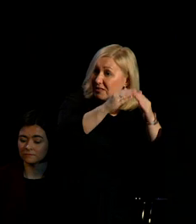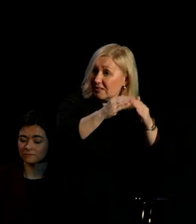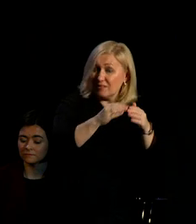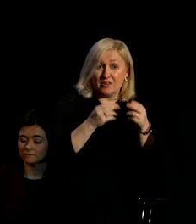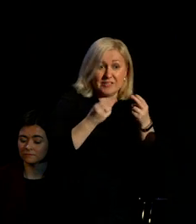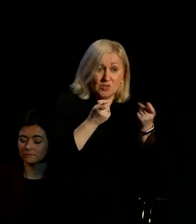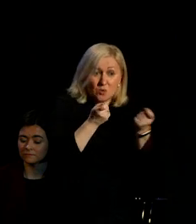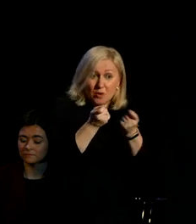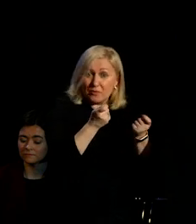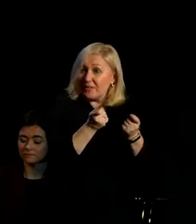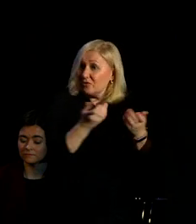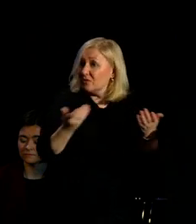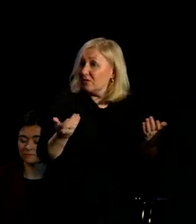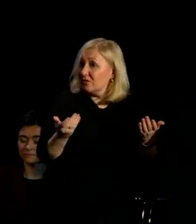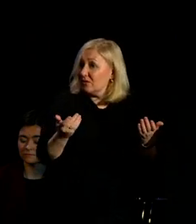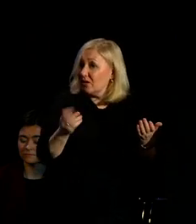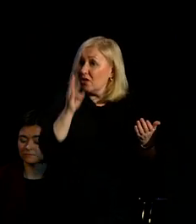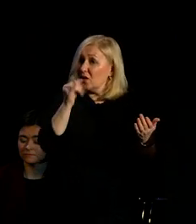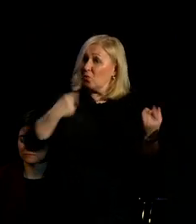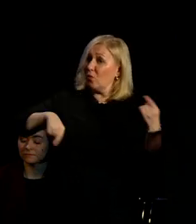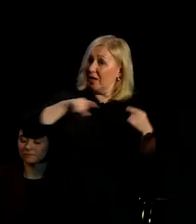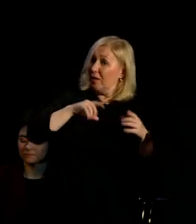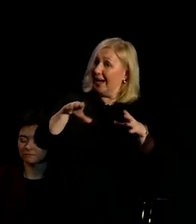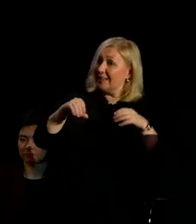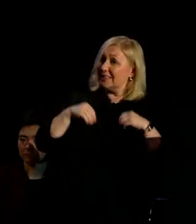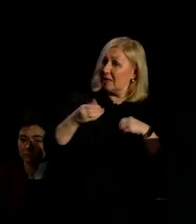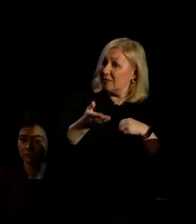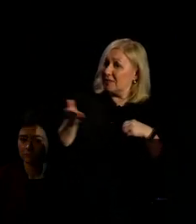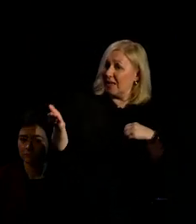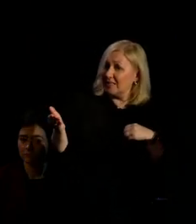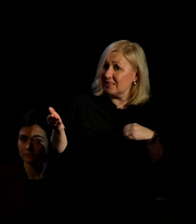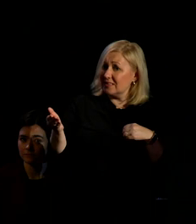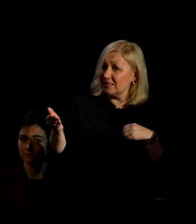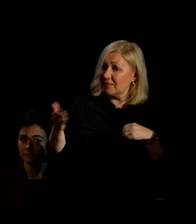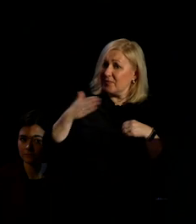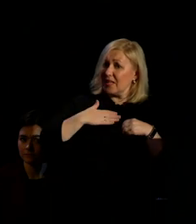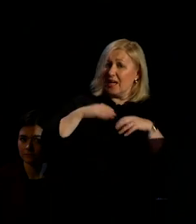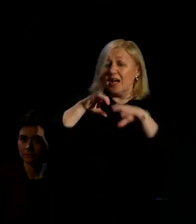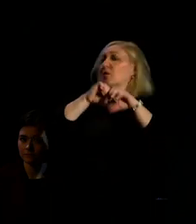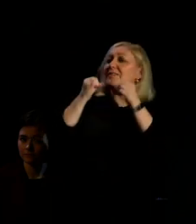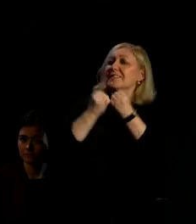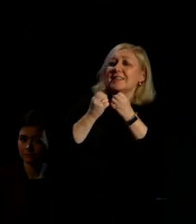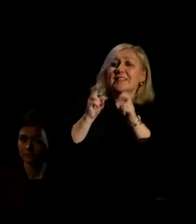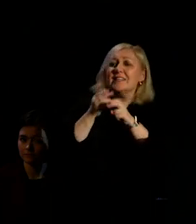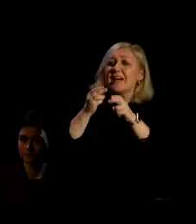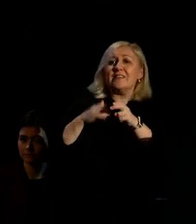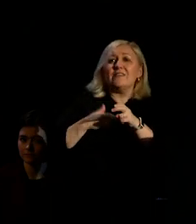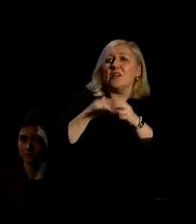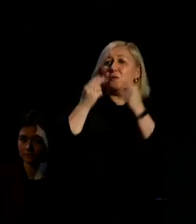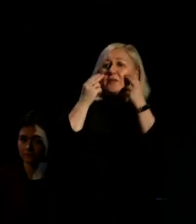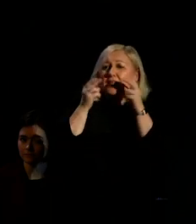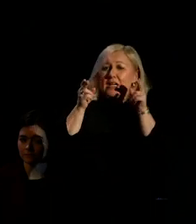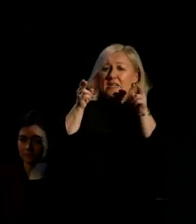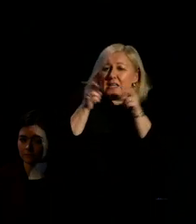come to accept the allocation of ecology, society, and even peace to such a narrow and limited version of